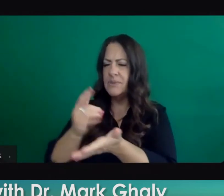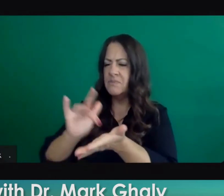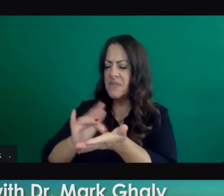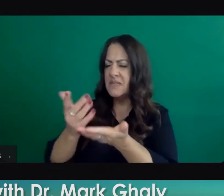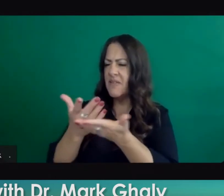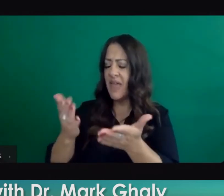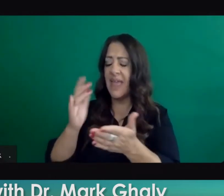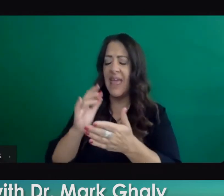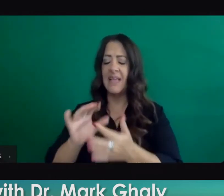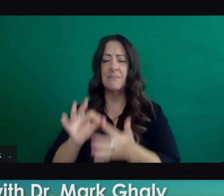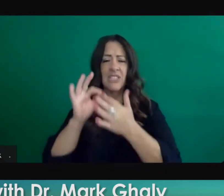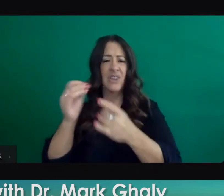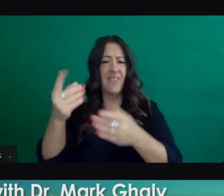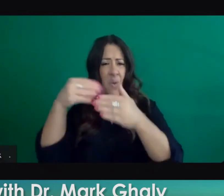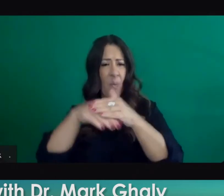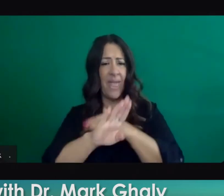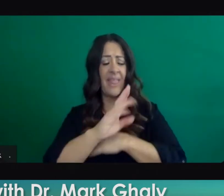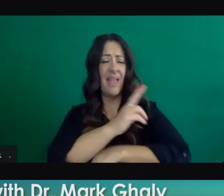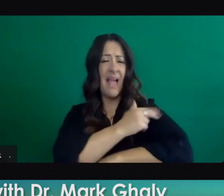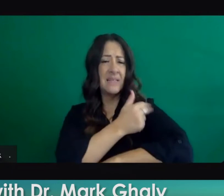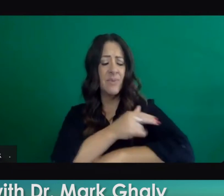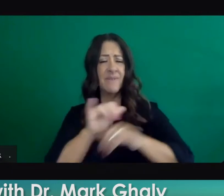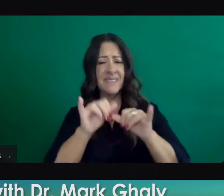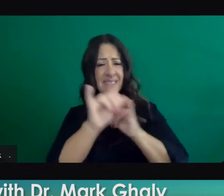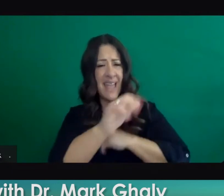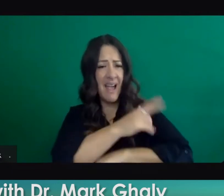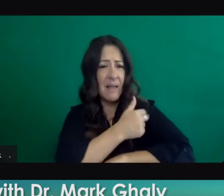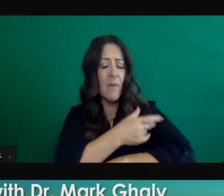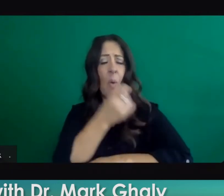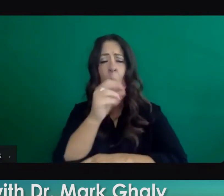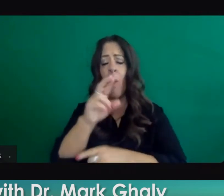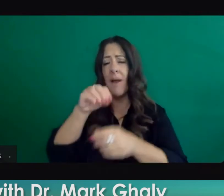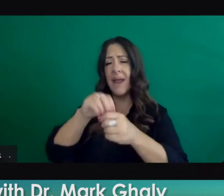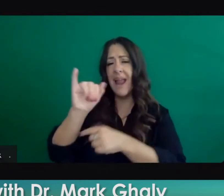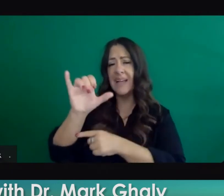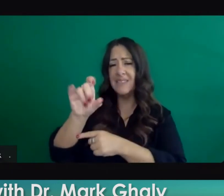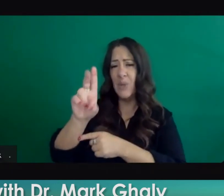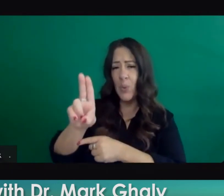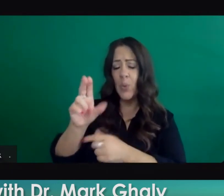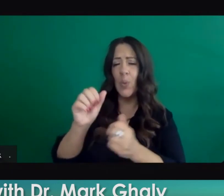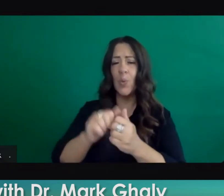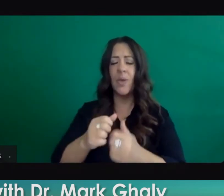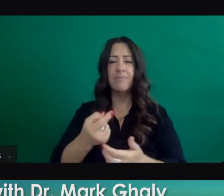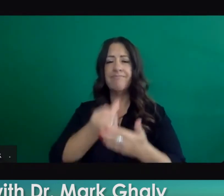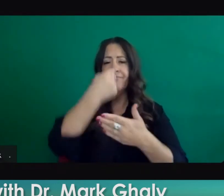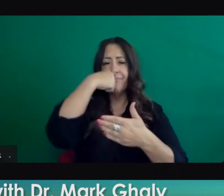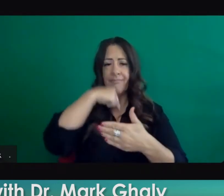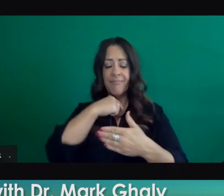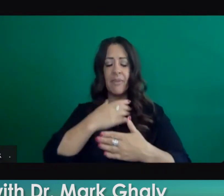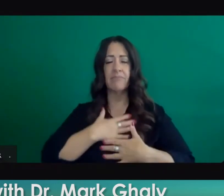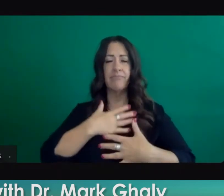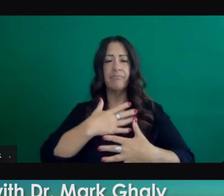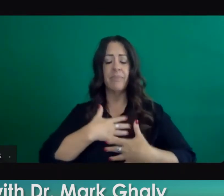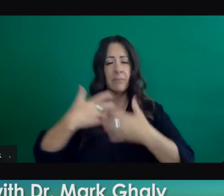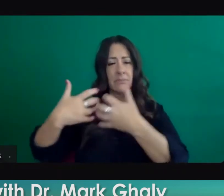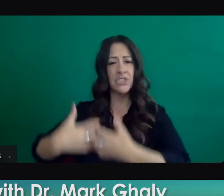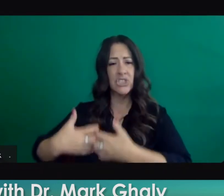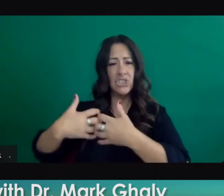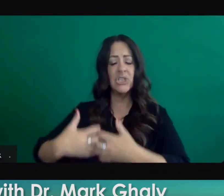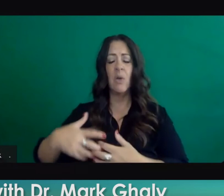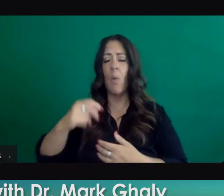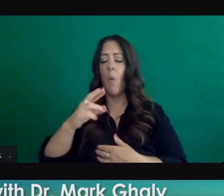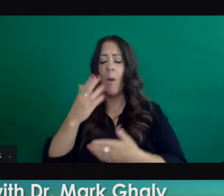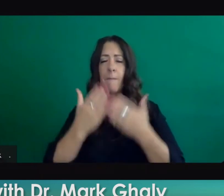cases, intensive care type of services, whether it's ventilators or different medication that helps support